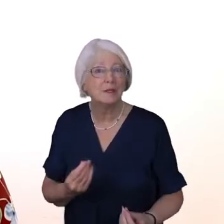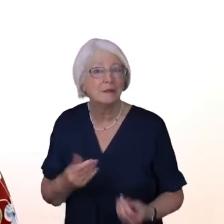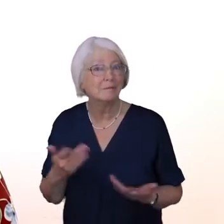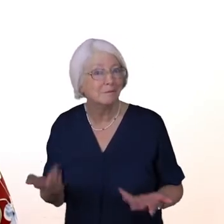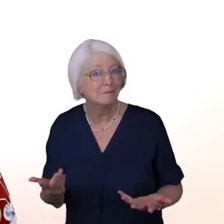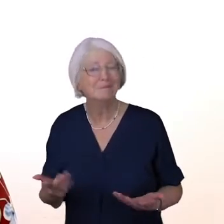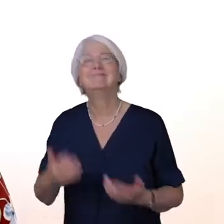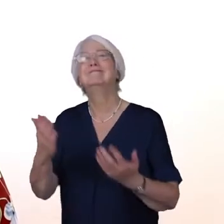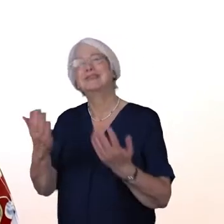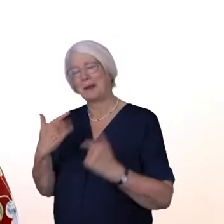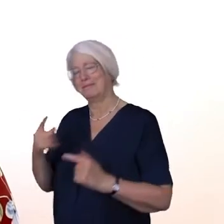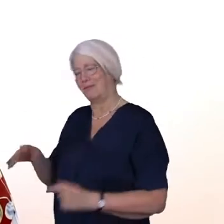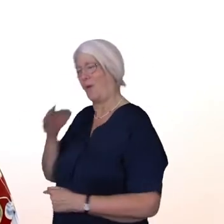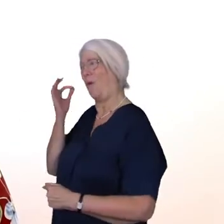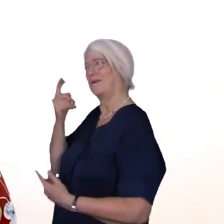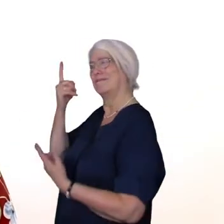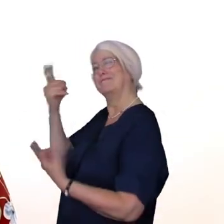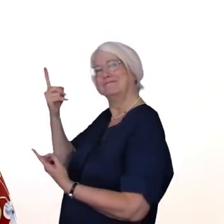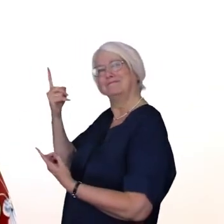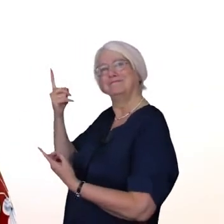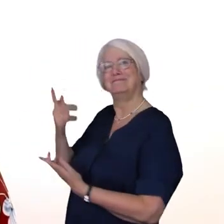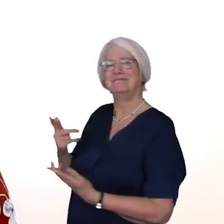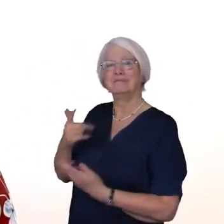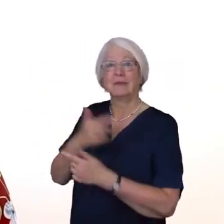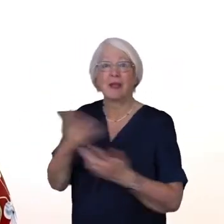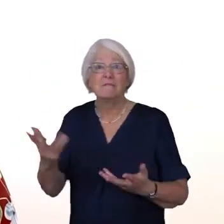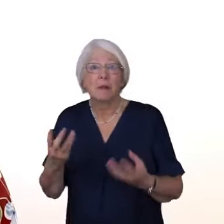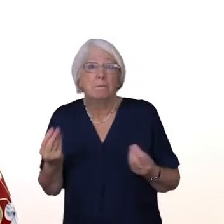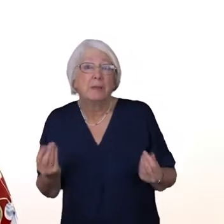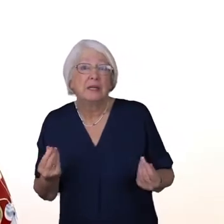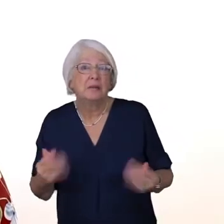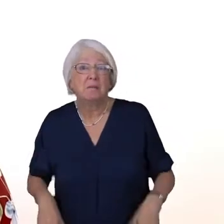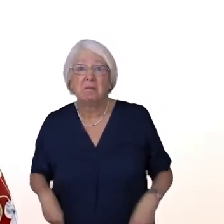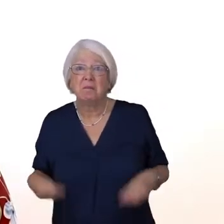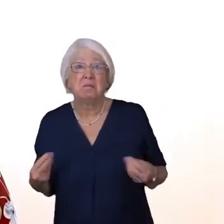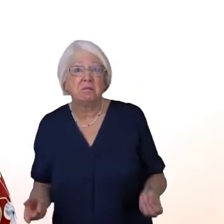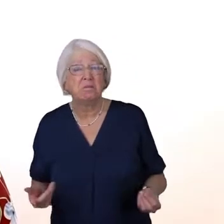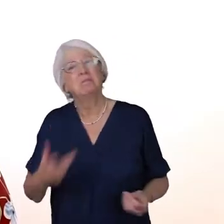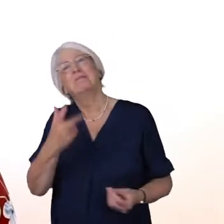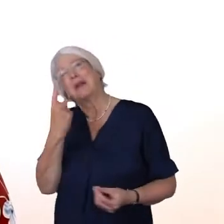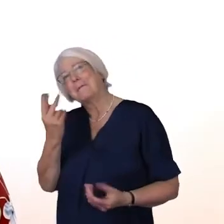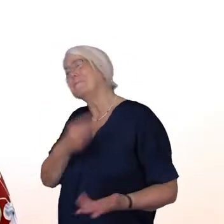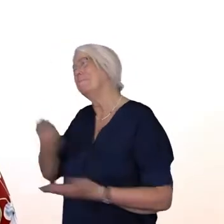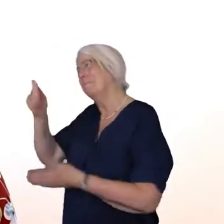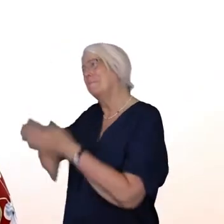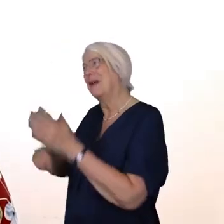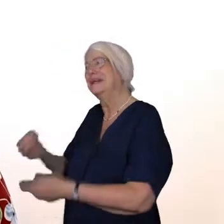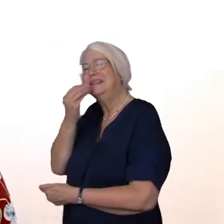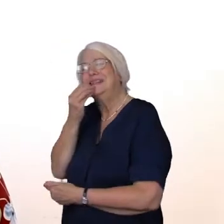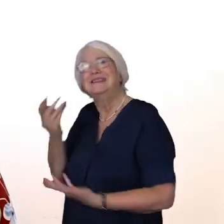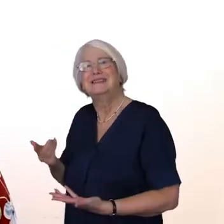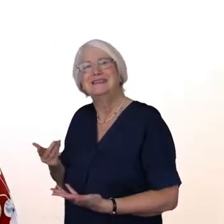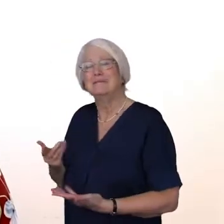all who are thirsty, come to the waters, and you who have no money, come buy and